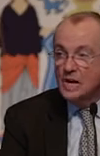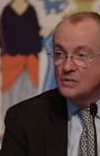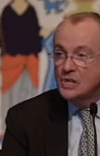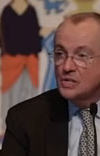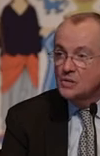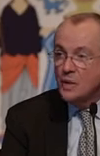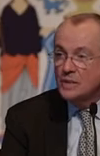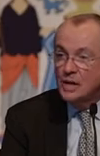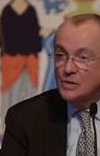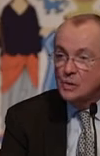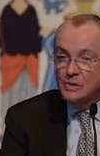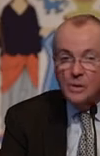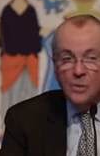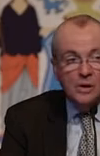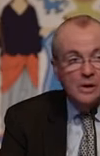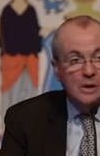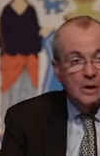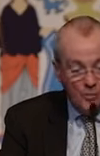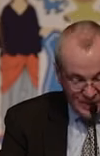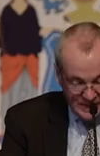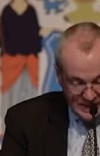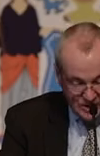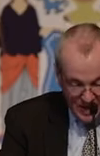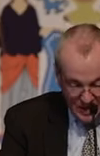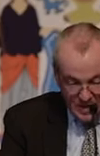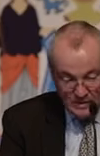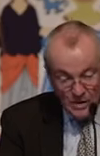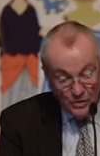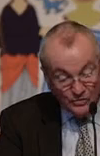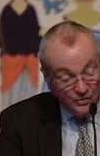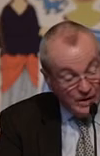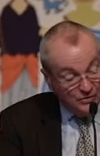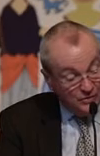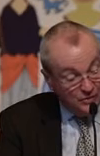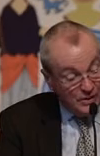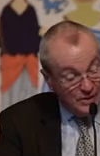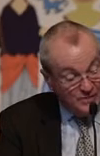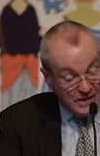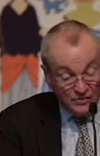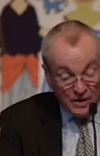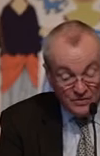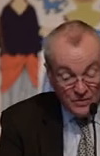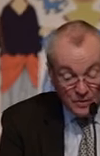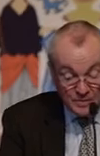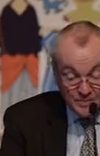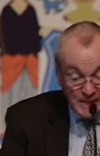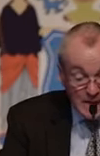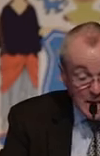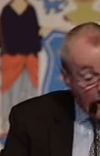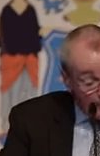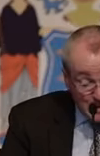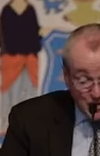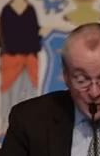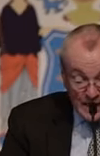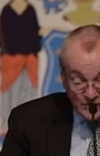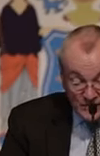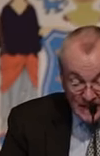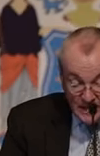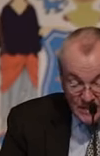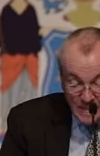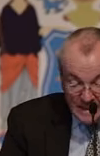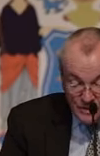those conversations, wanted to make sure that we were open and comparing notes as events unfold. I'm pleased to